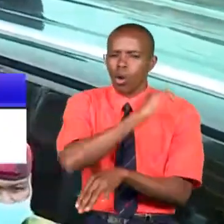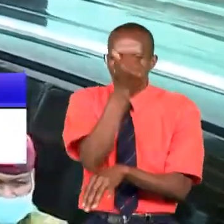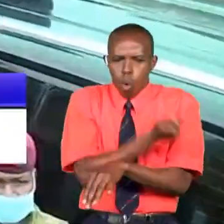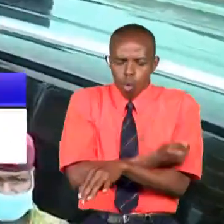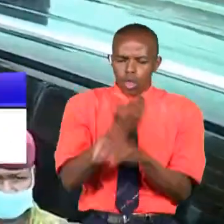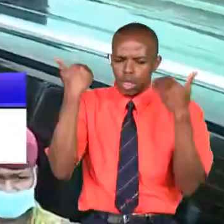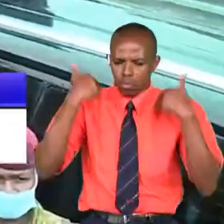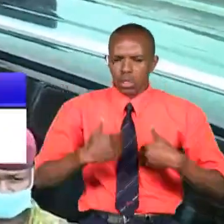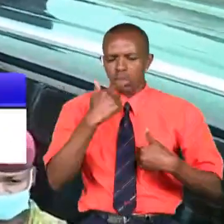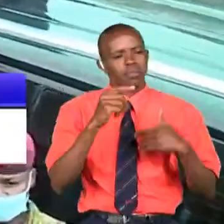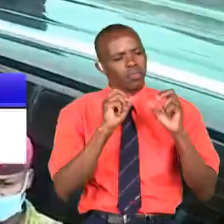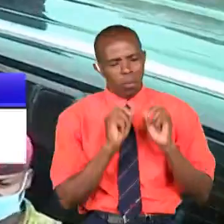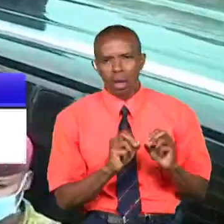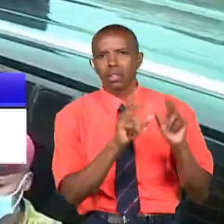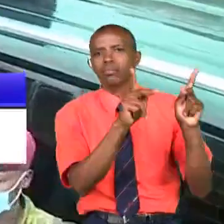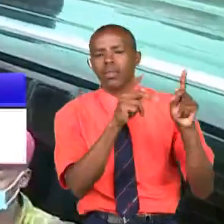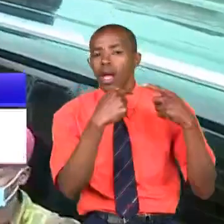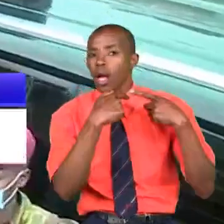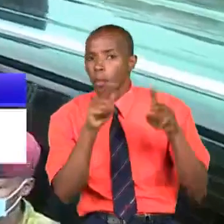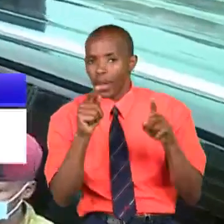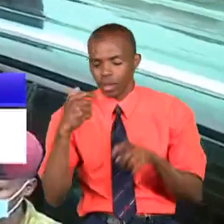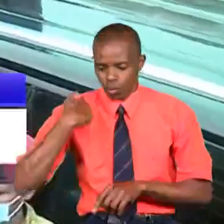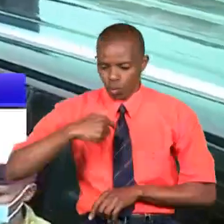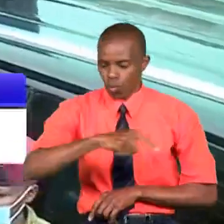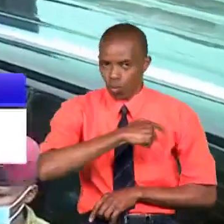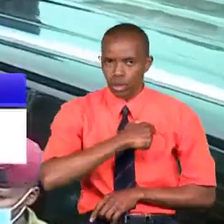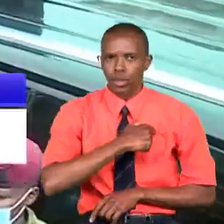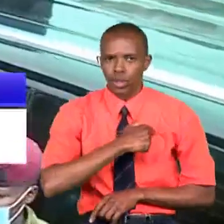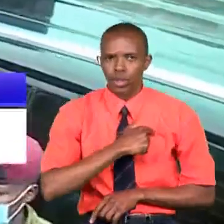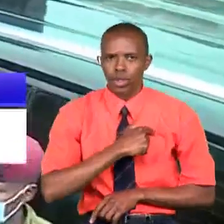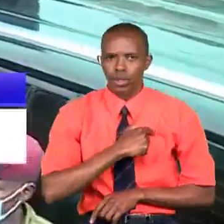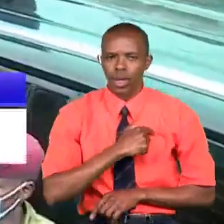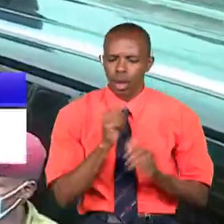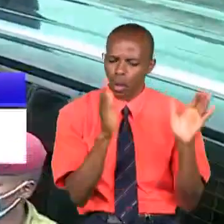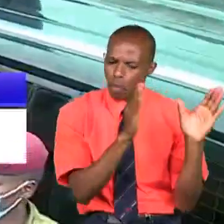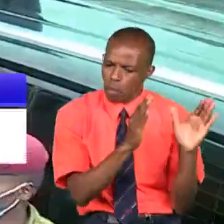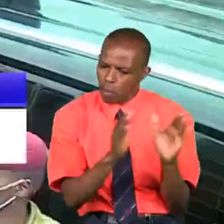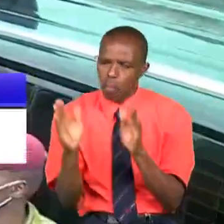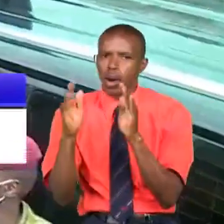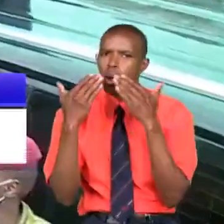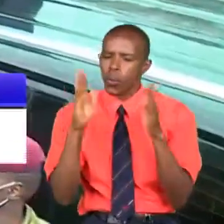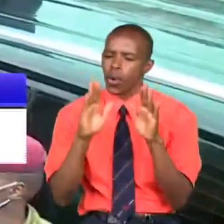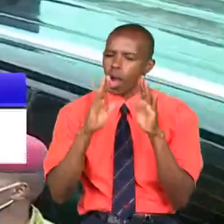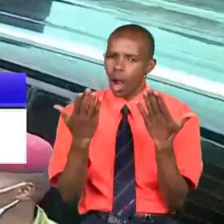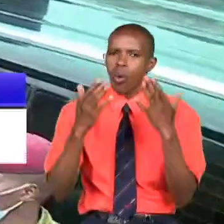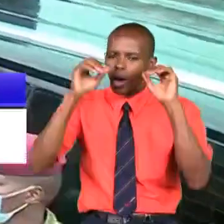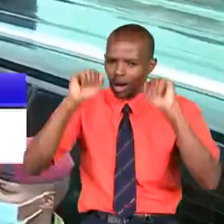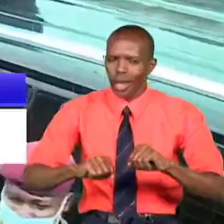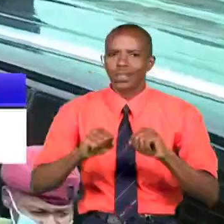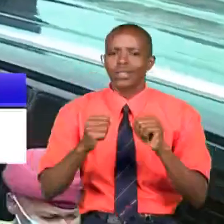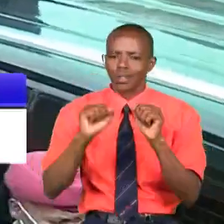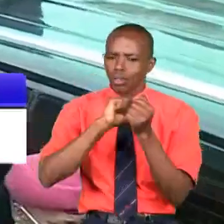mimi nawaambia ni sawa. Lakini sisi tumepanga vile tutabadilisha